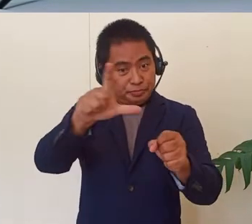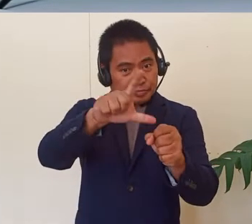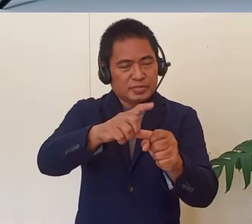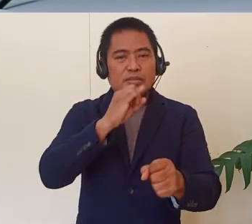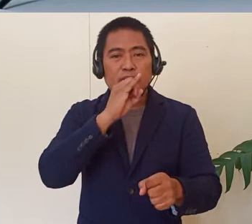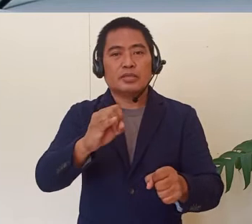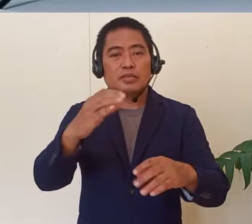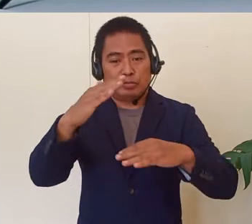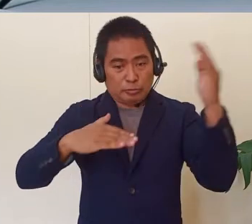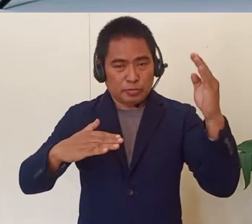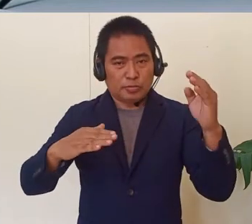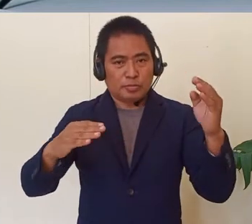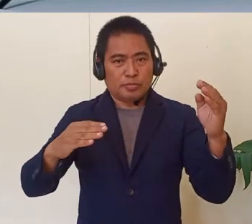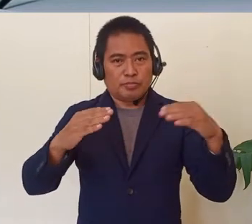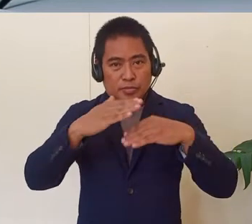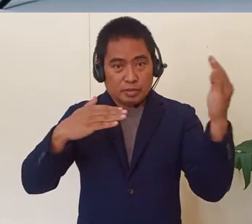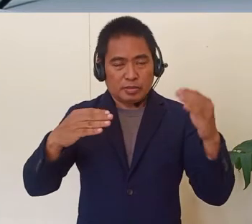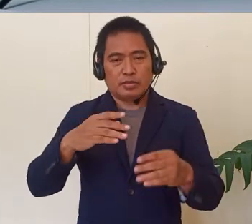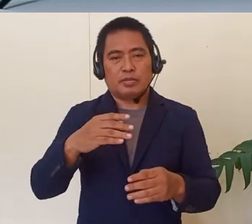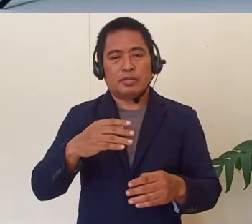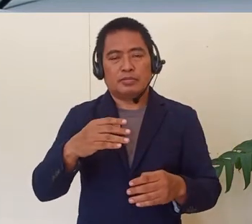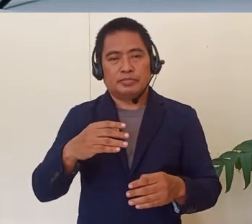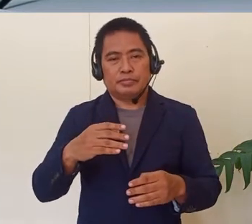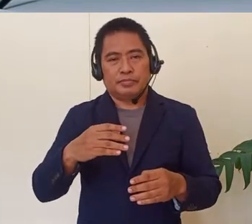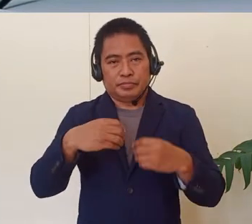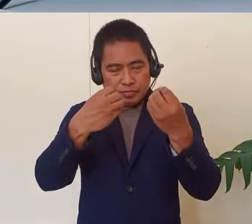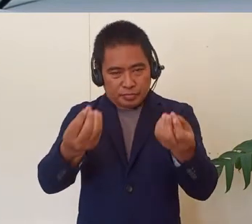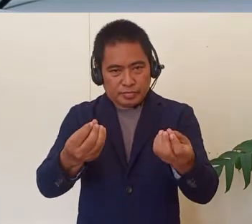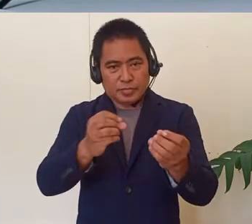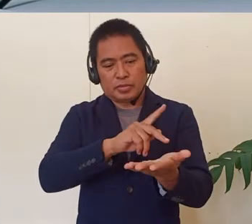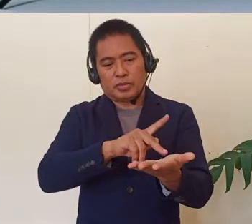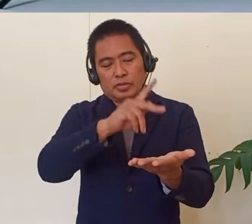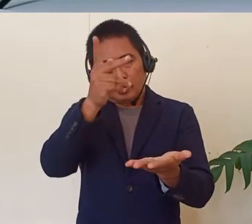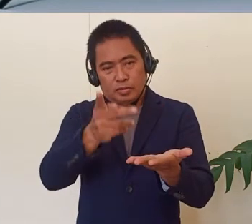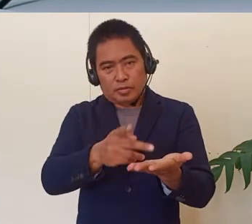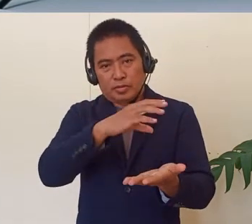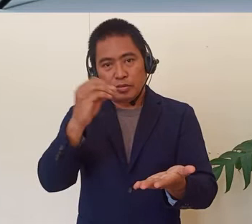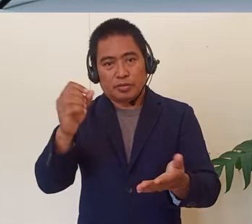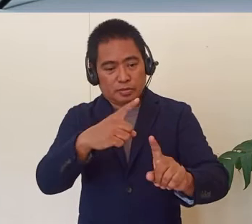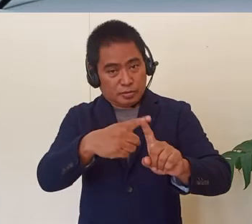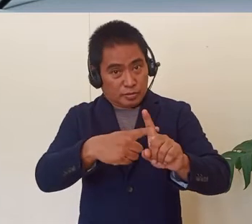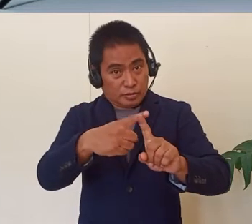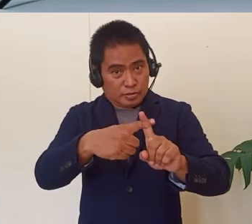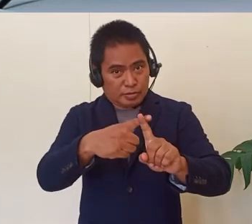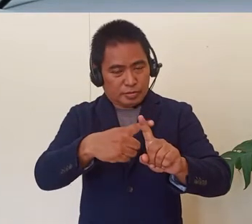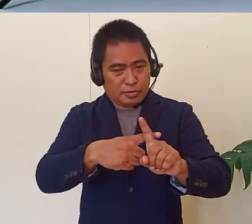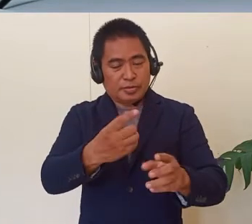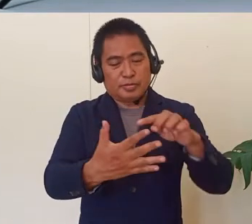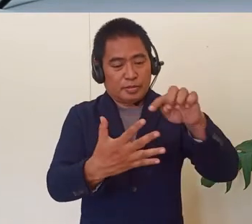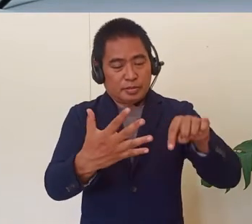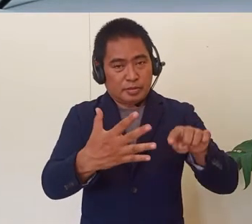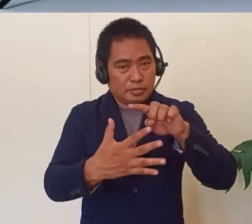given volume and temperature. This state is unstable, which by